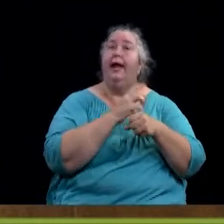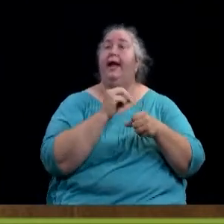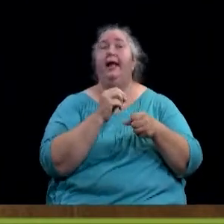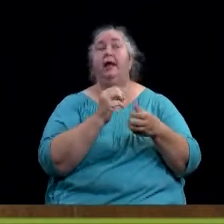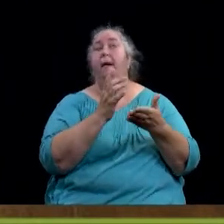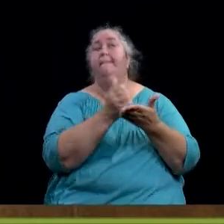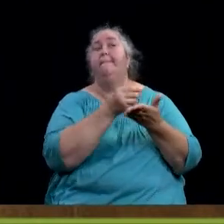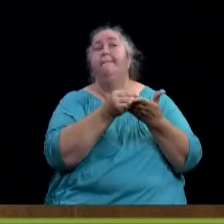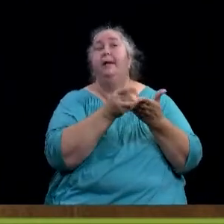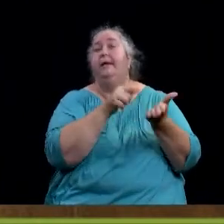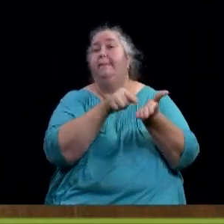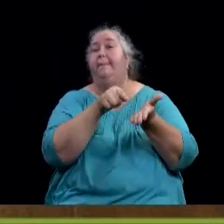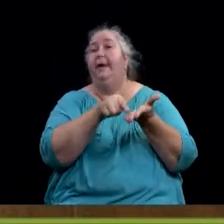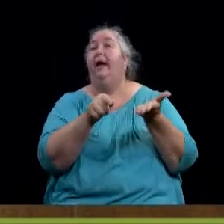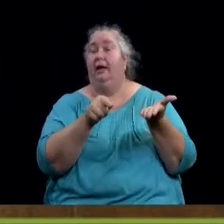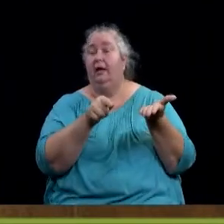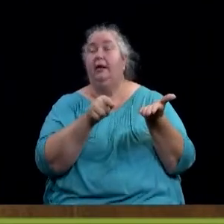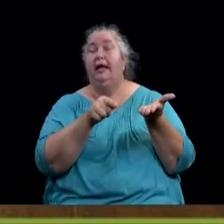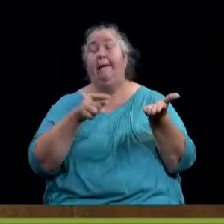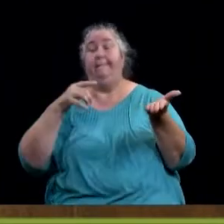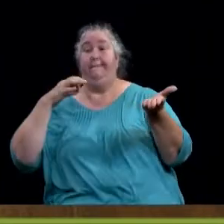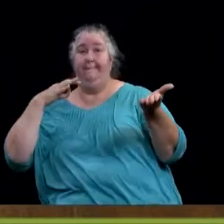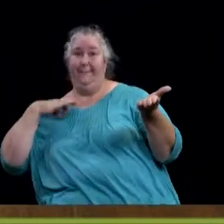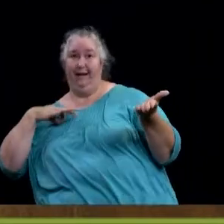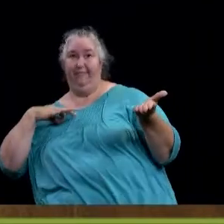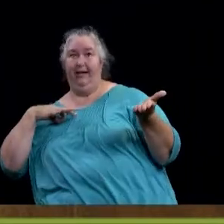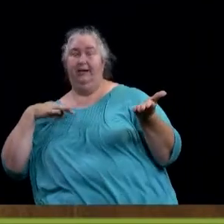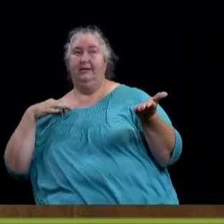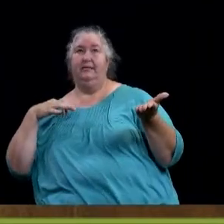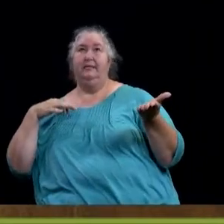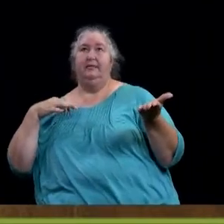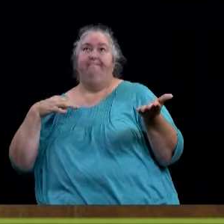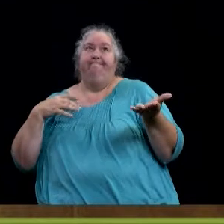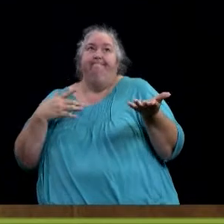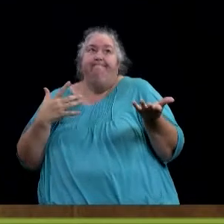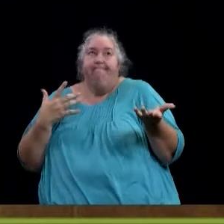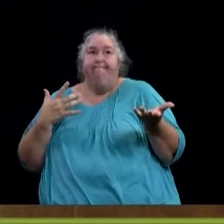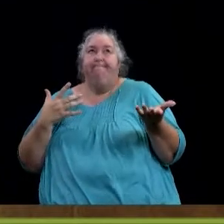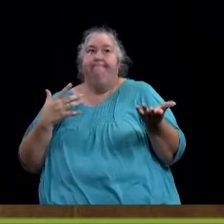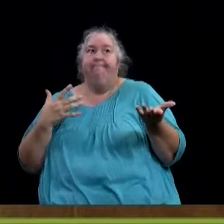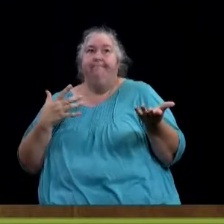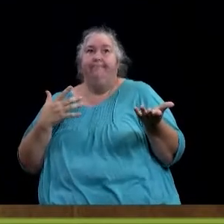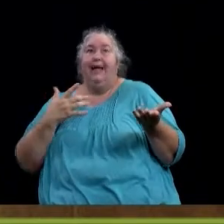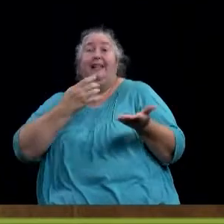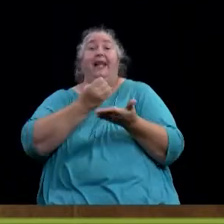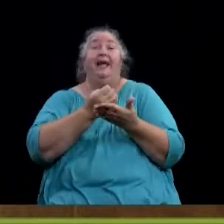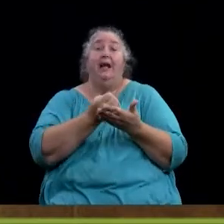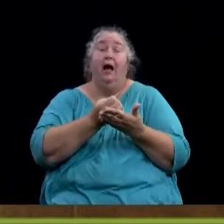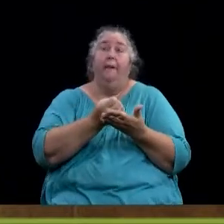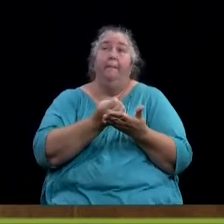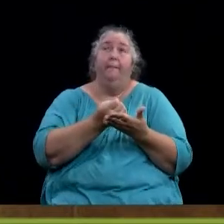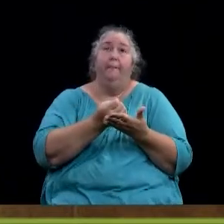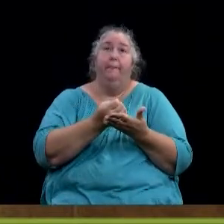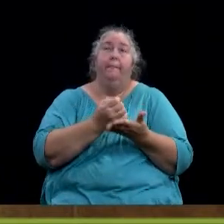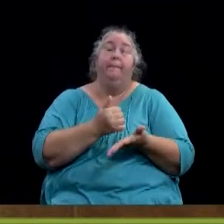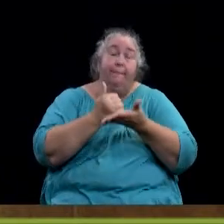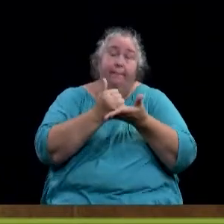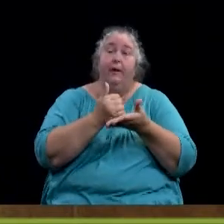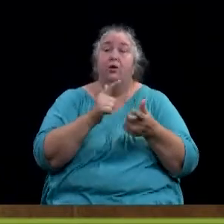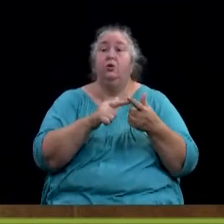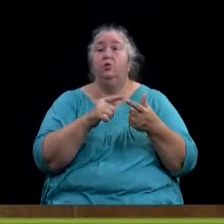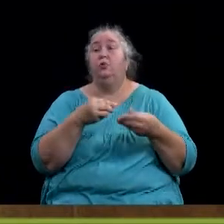and the economic power that it brings to our citizens and their employees within our community. And then there's also the capital